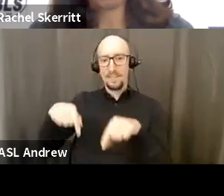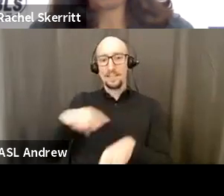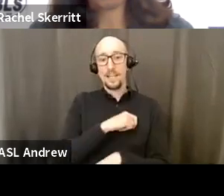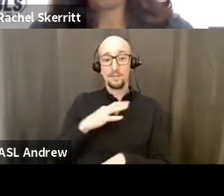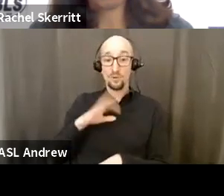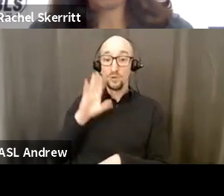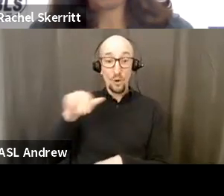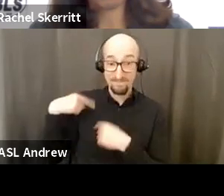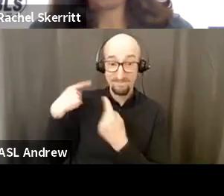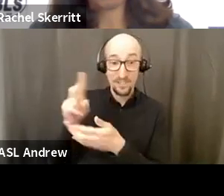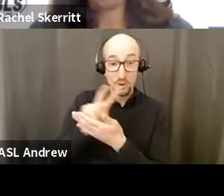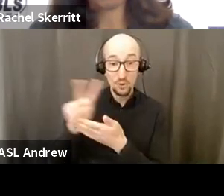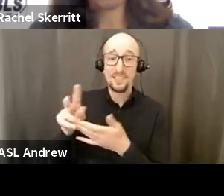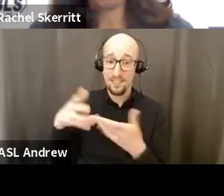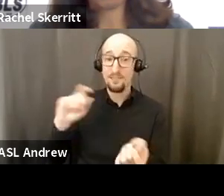ago.